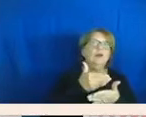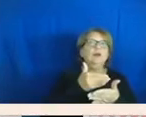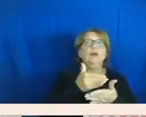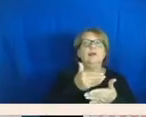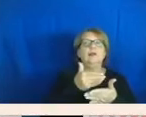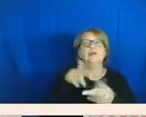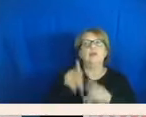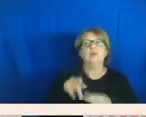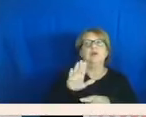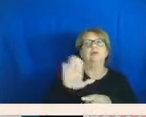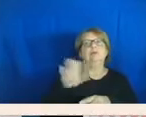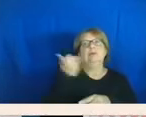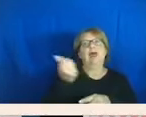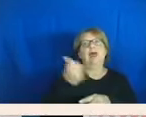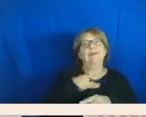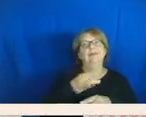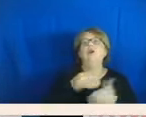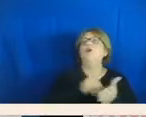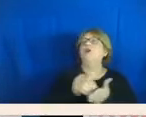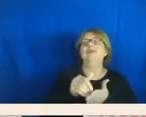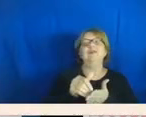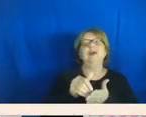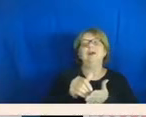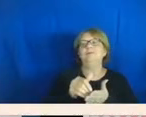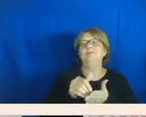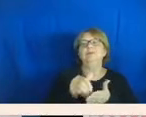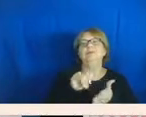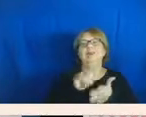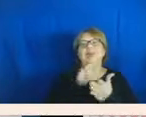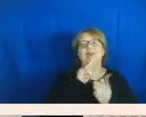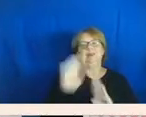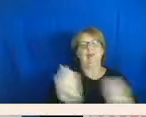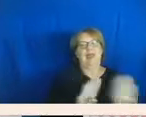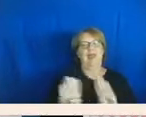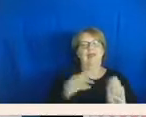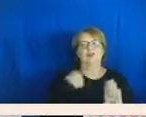interest, oftentimes is behavior. And we need to look at,